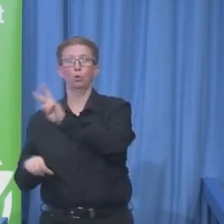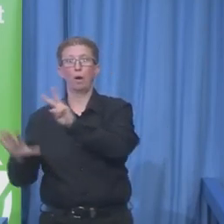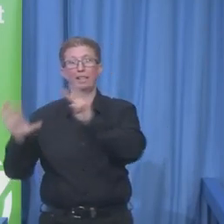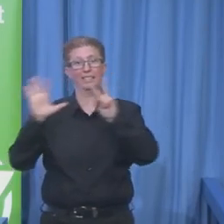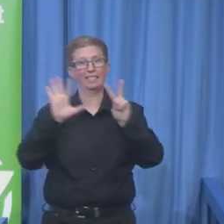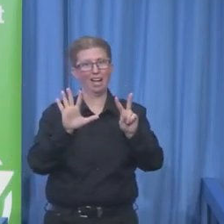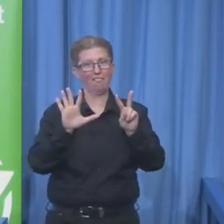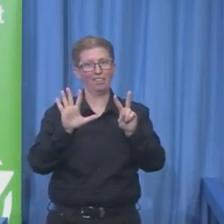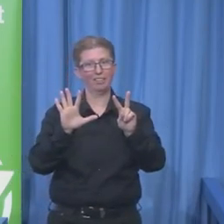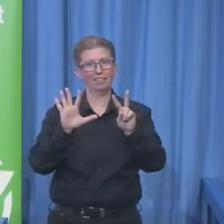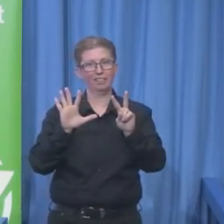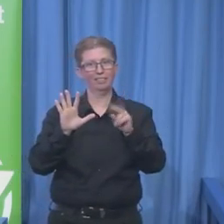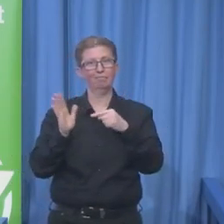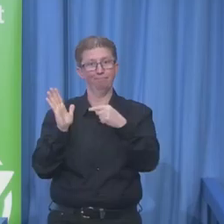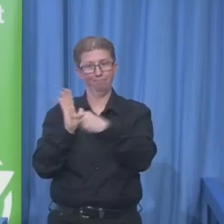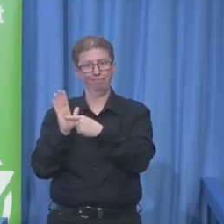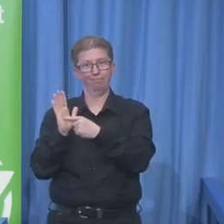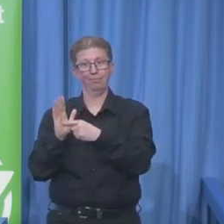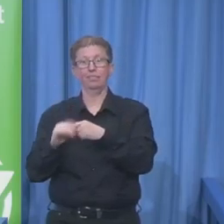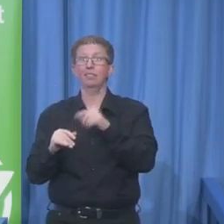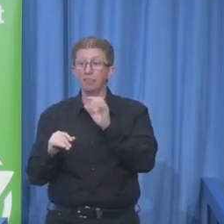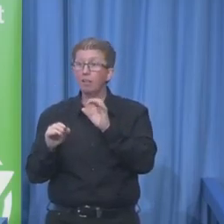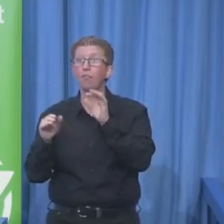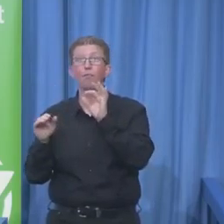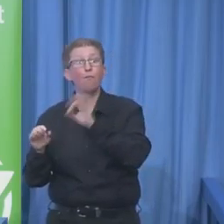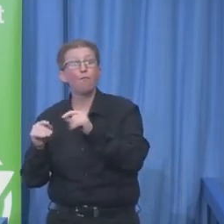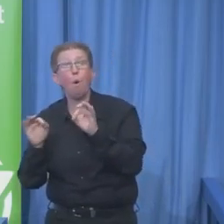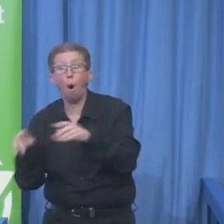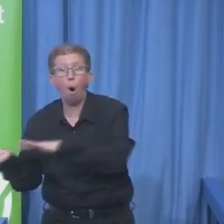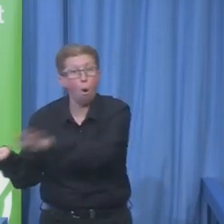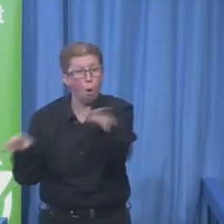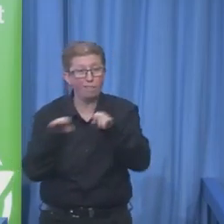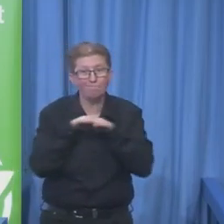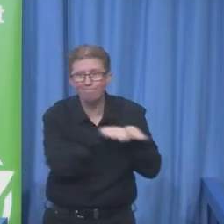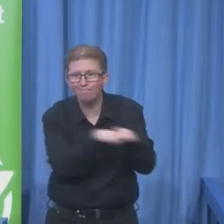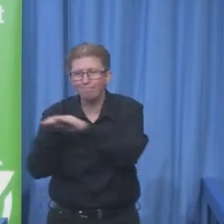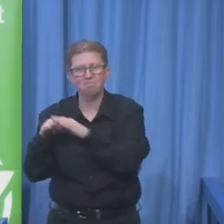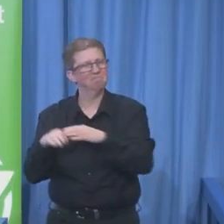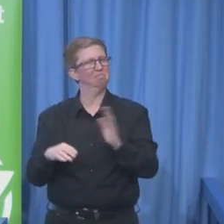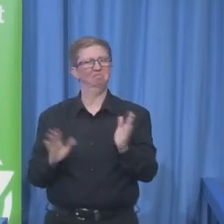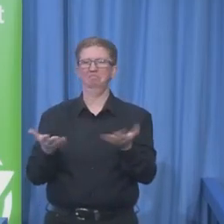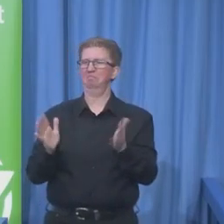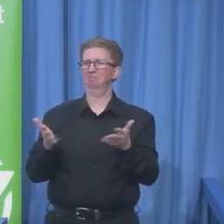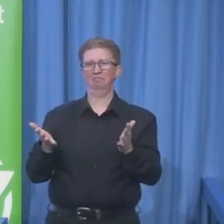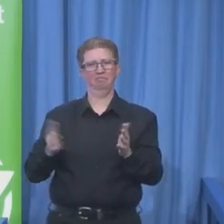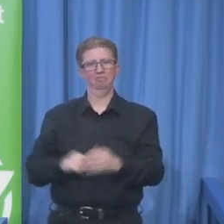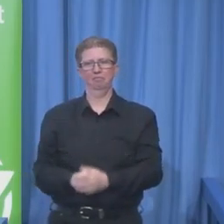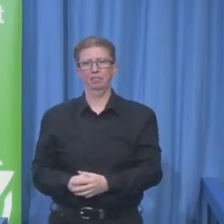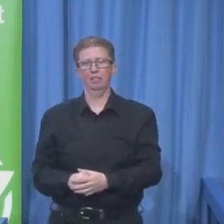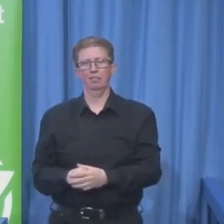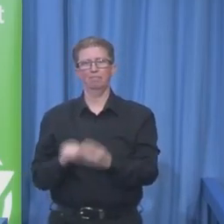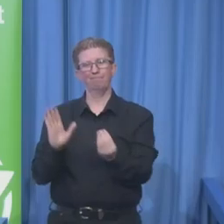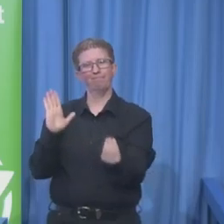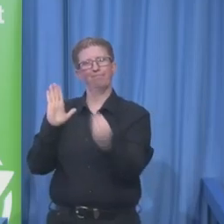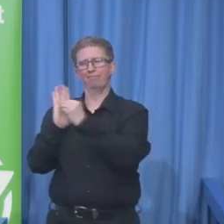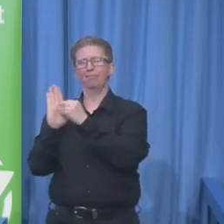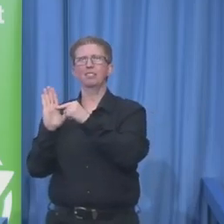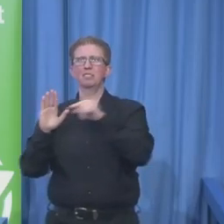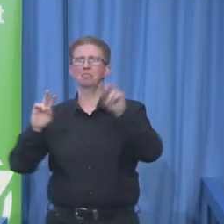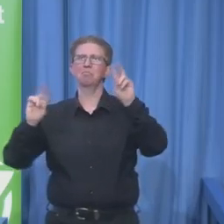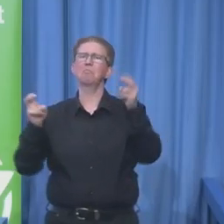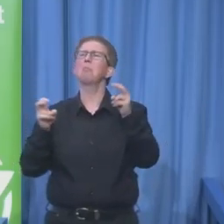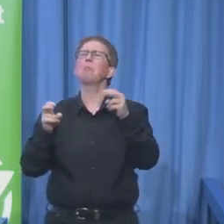comparison to non-disabled people. Each worker has a right to gain its living. Each worker has